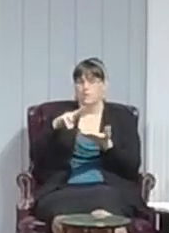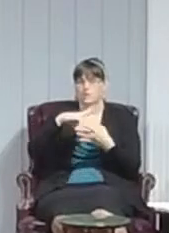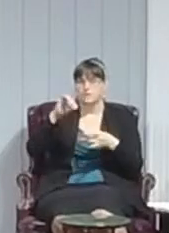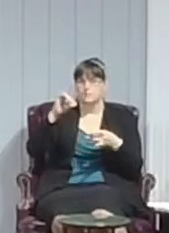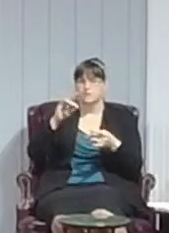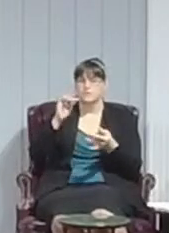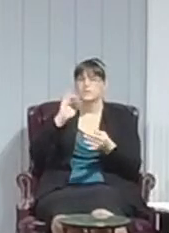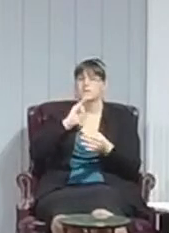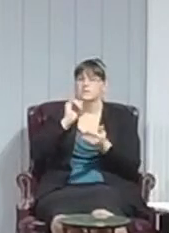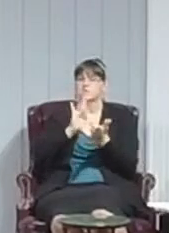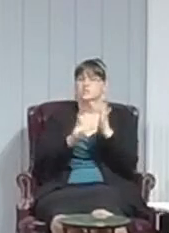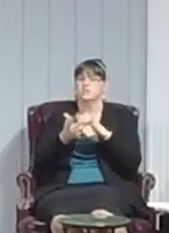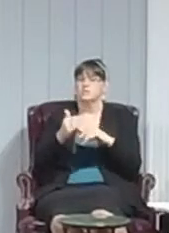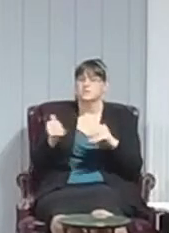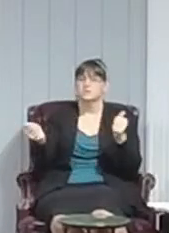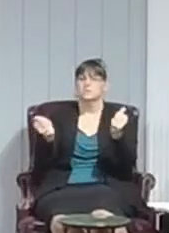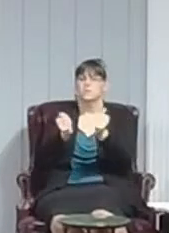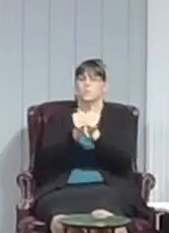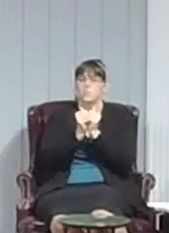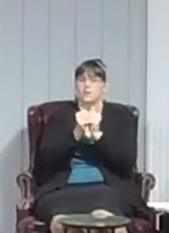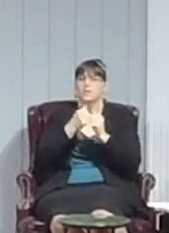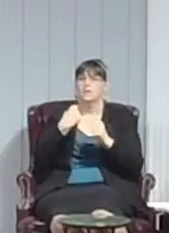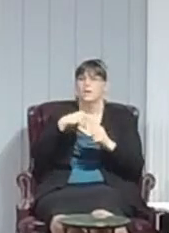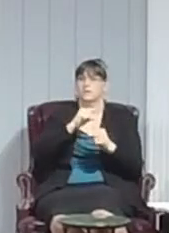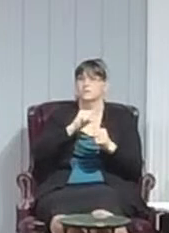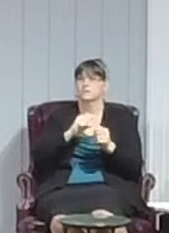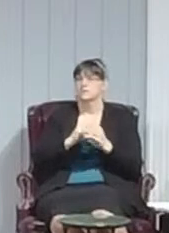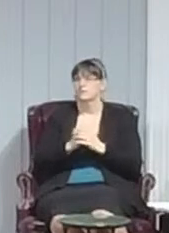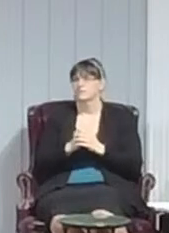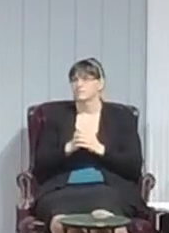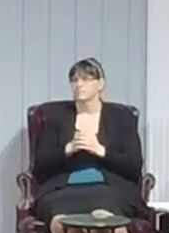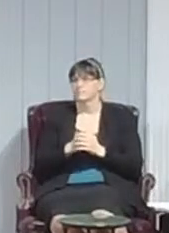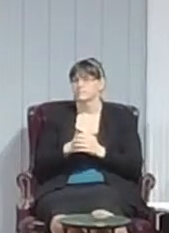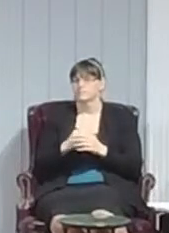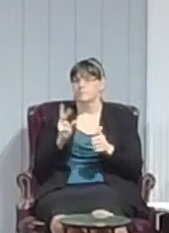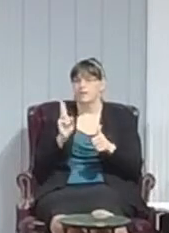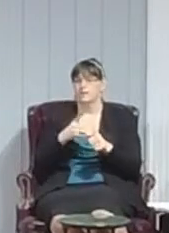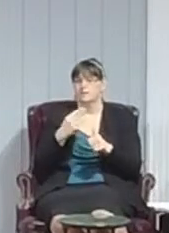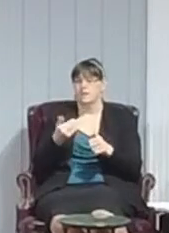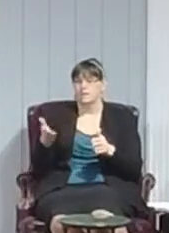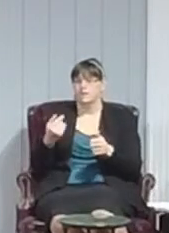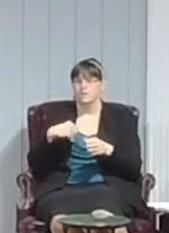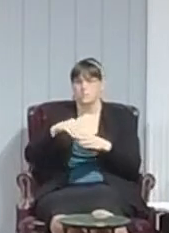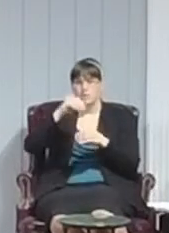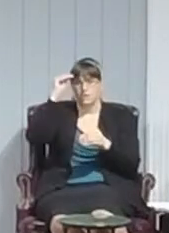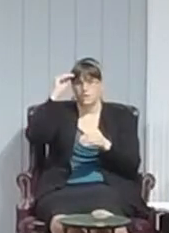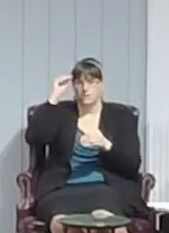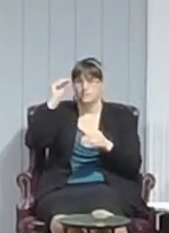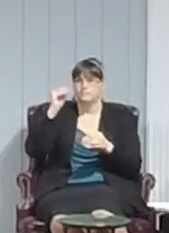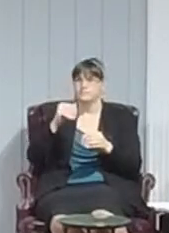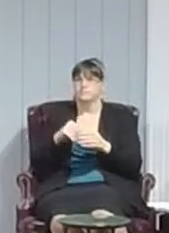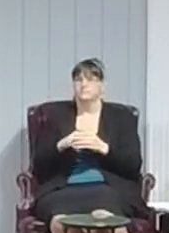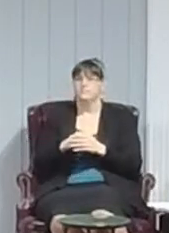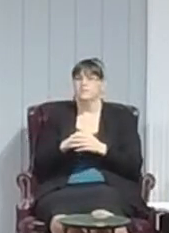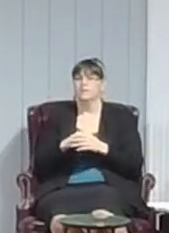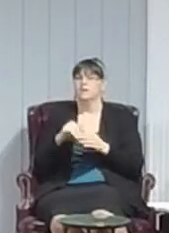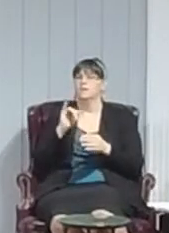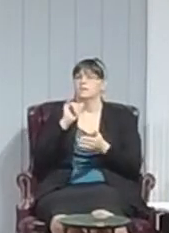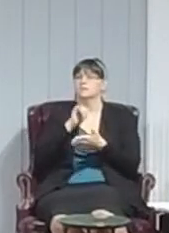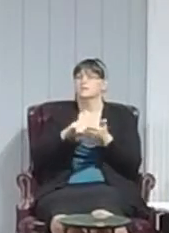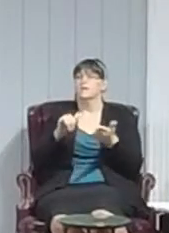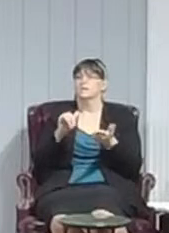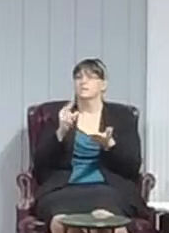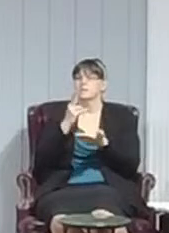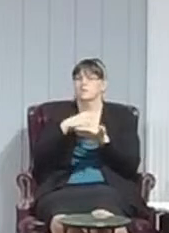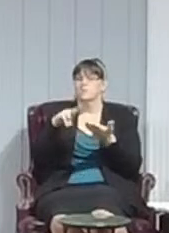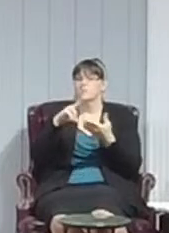there in Jesus' stead for you and I today. And the second thing that we learn about the Holy Spirit in John 14 is that he